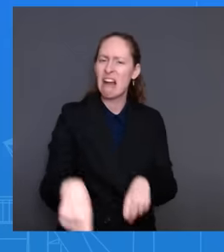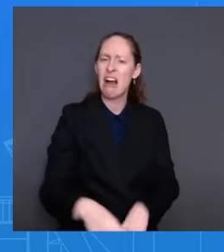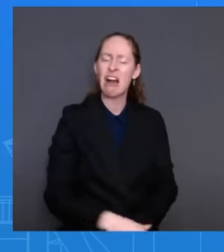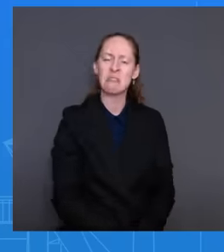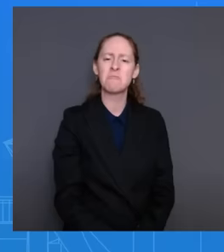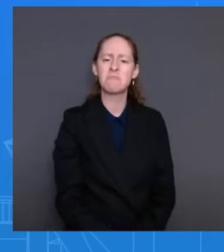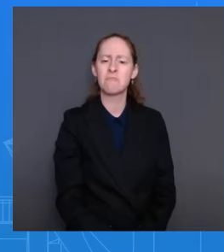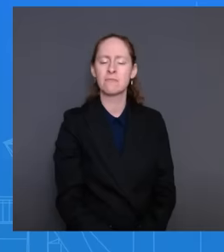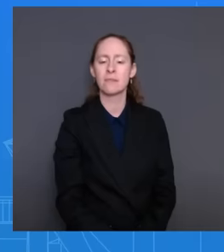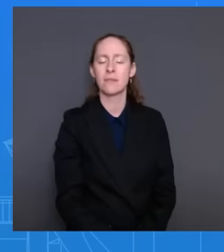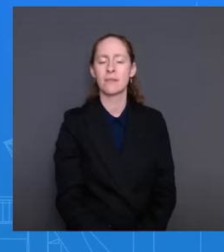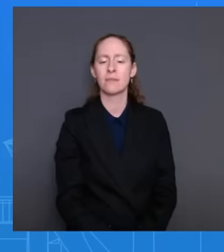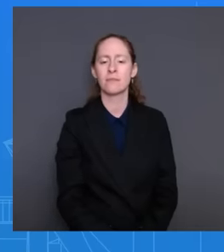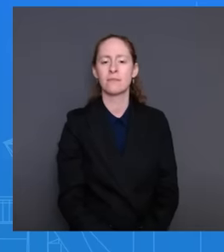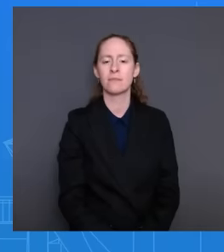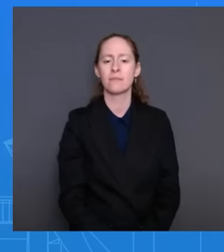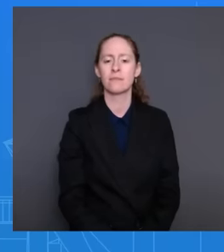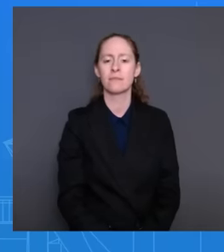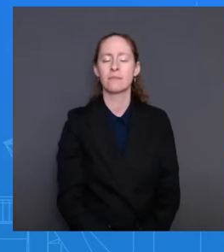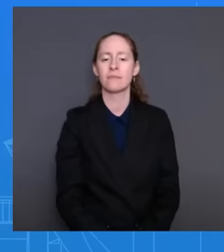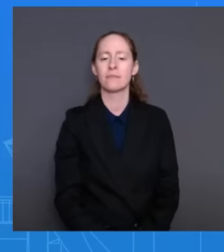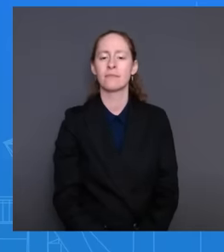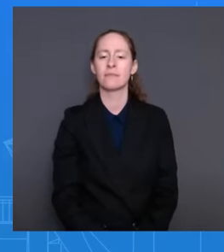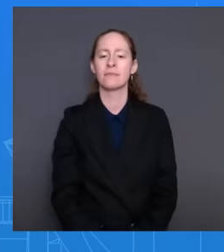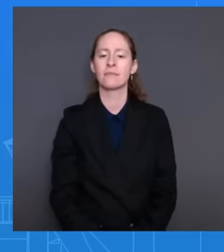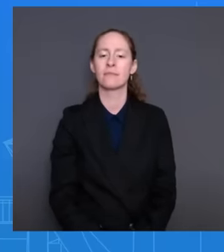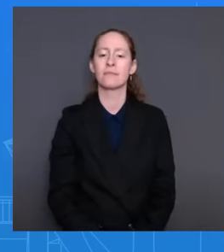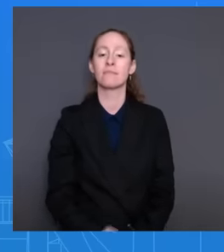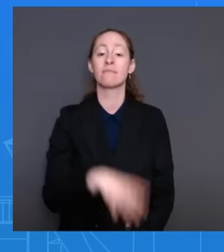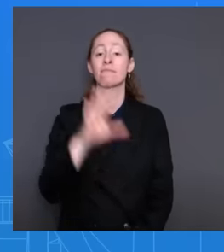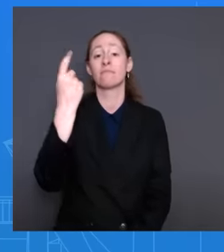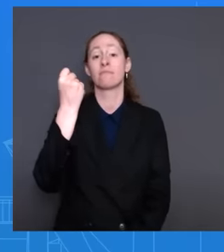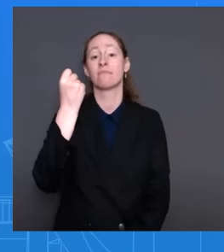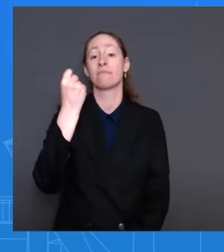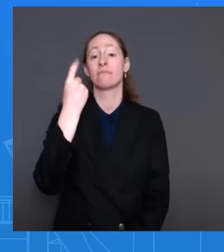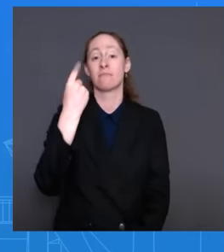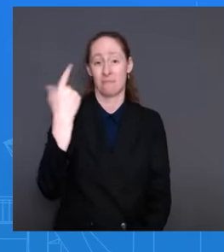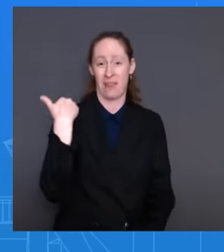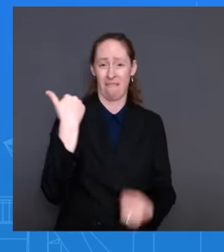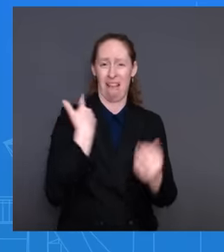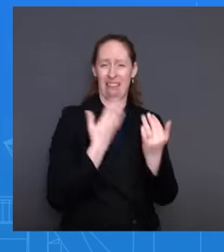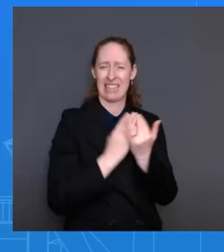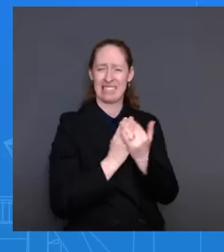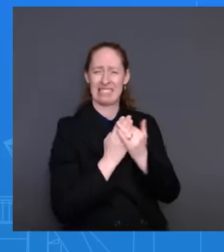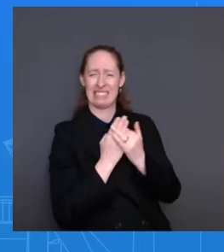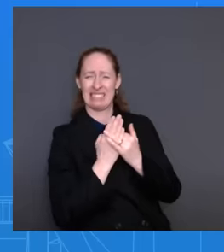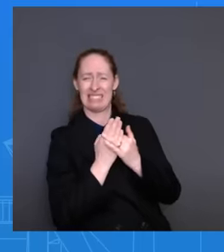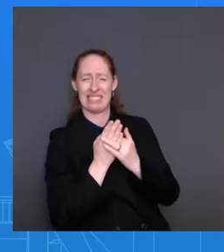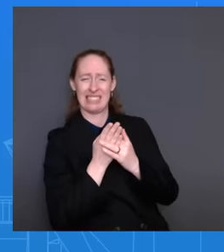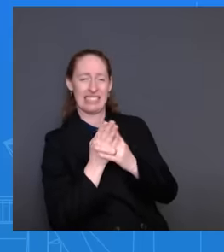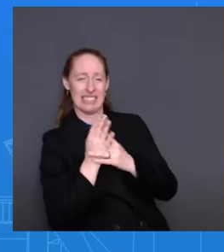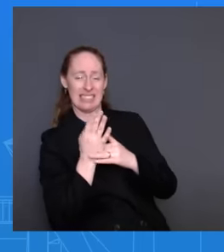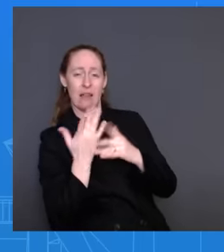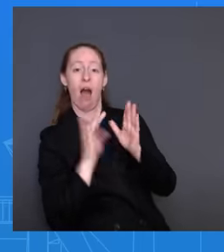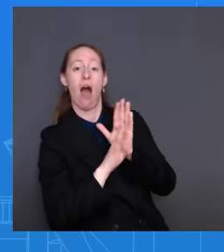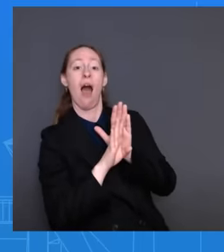stable, resilient growth. If you look, the reason why we have those